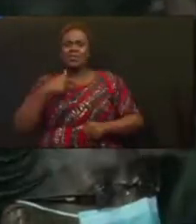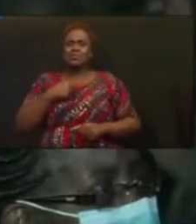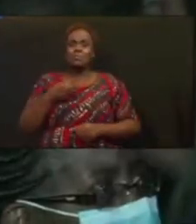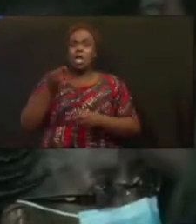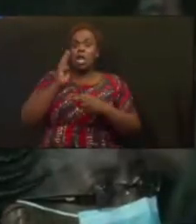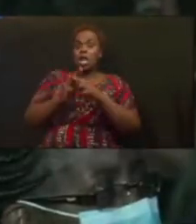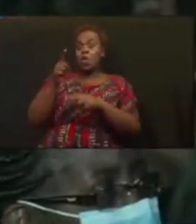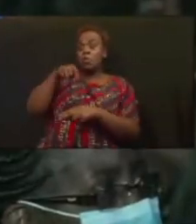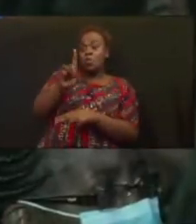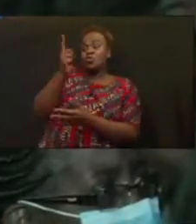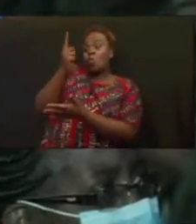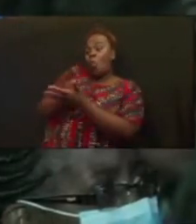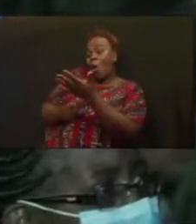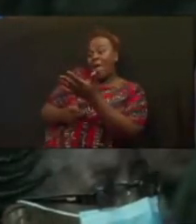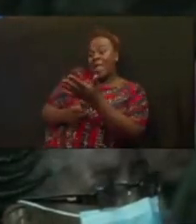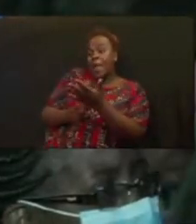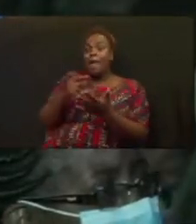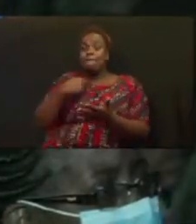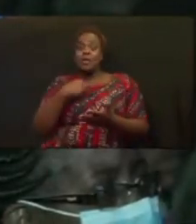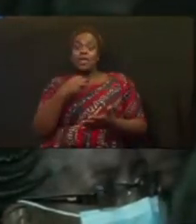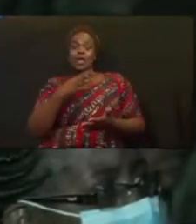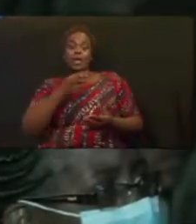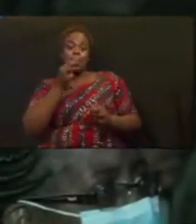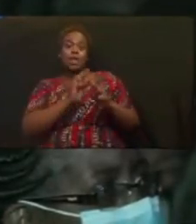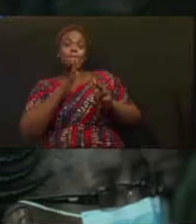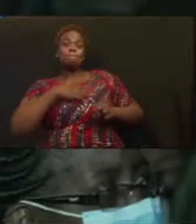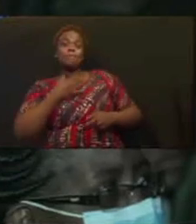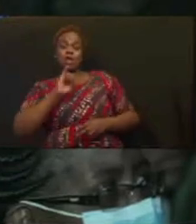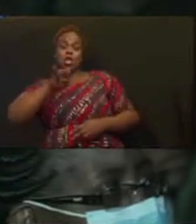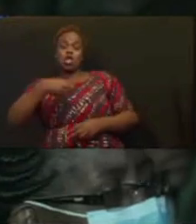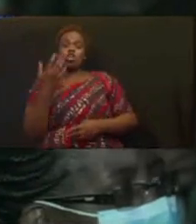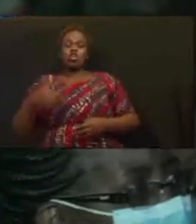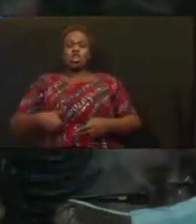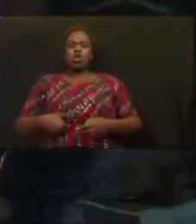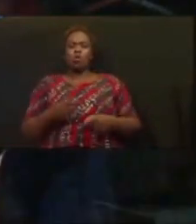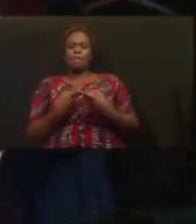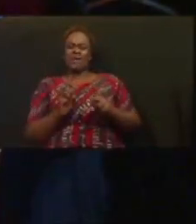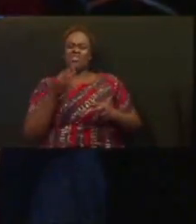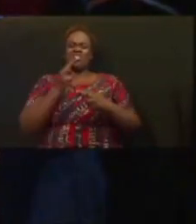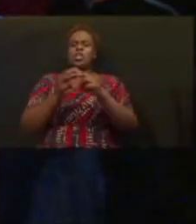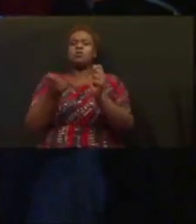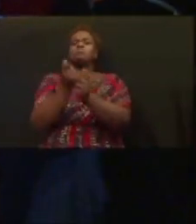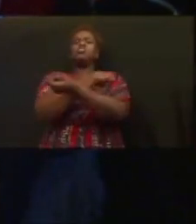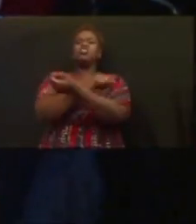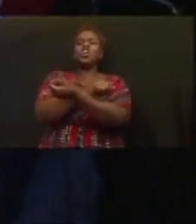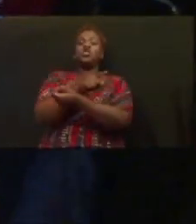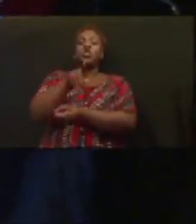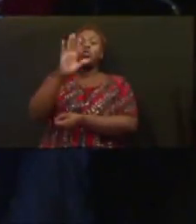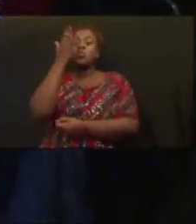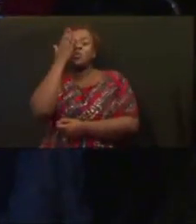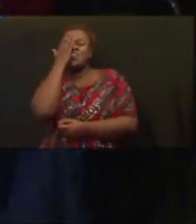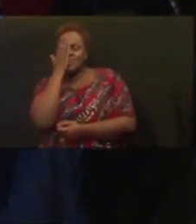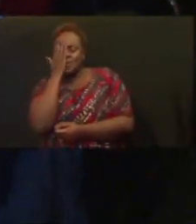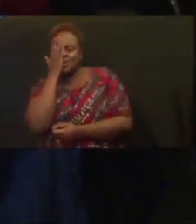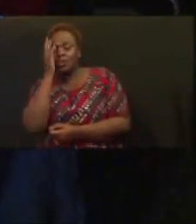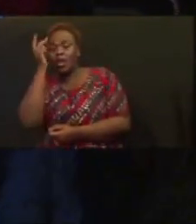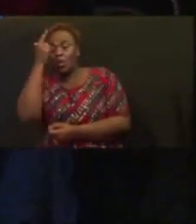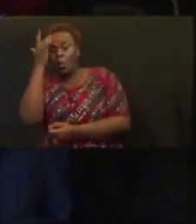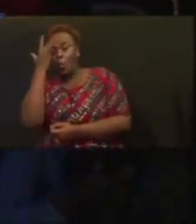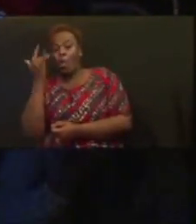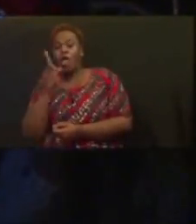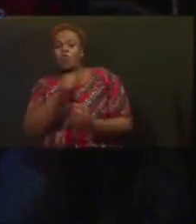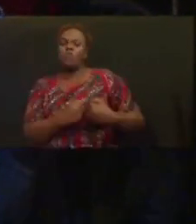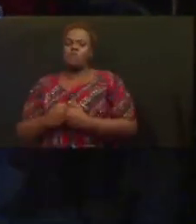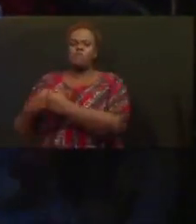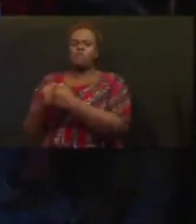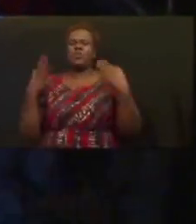I am Jacob. Thou shalt no more be called Jacob, but Israel. For I have said, prince, you have had power with God and you have prevailed. The